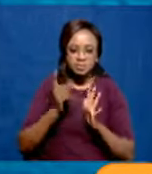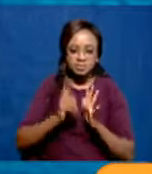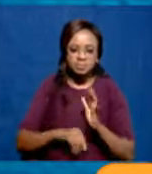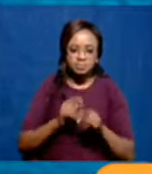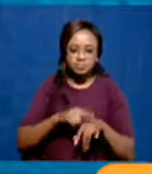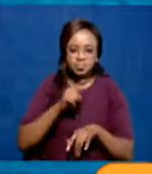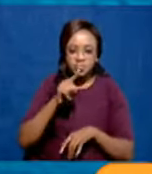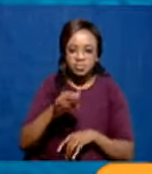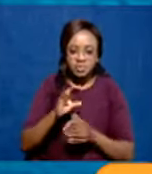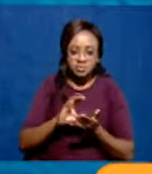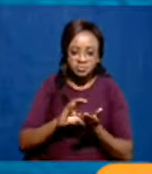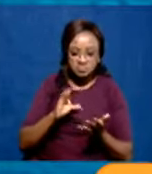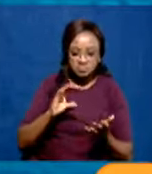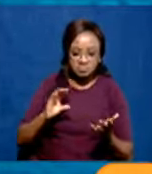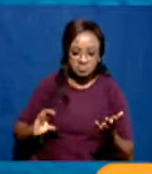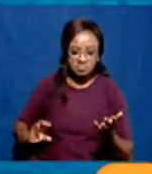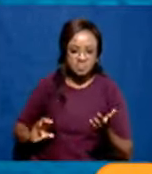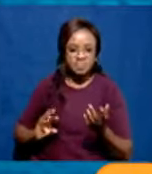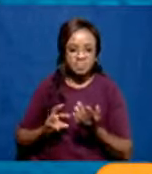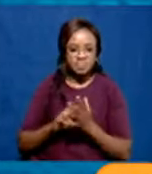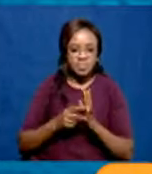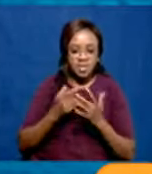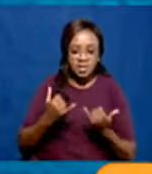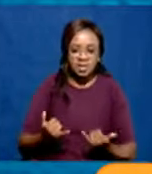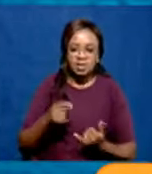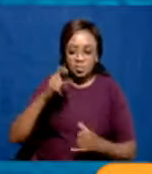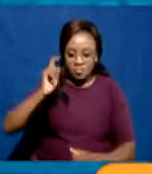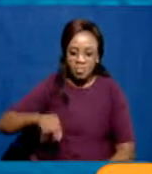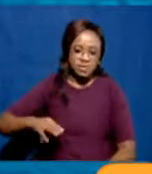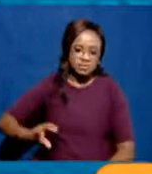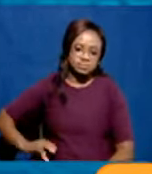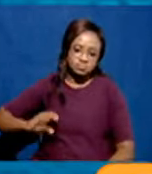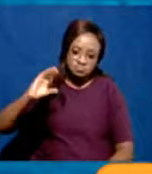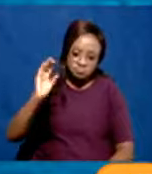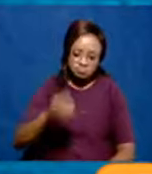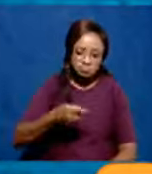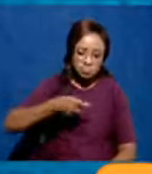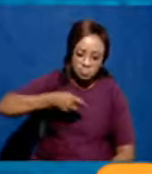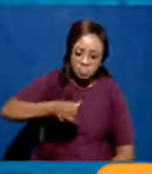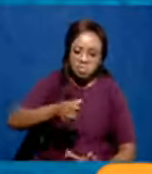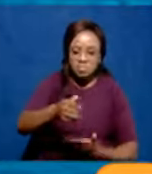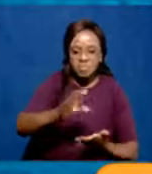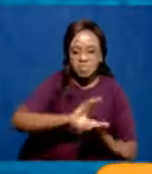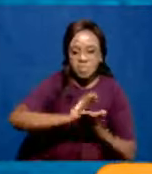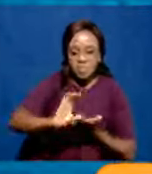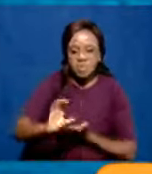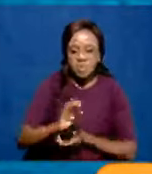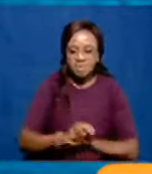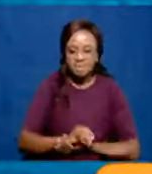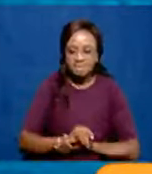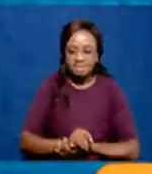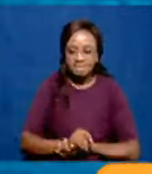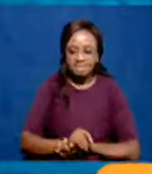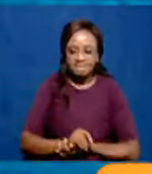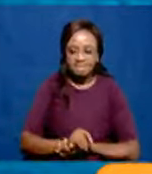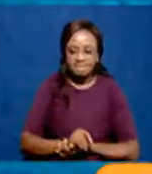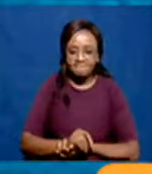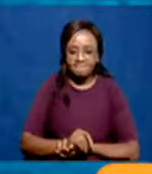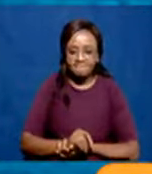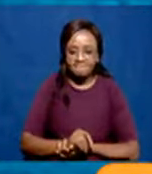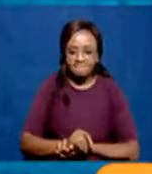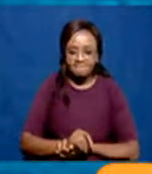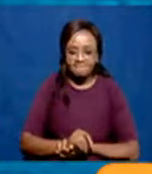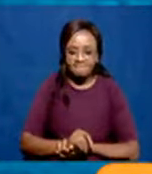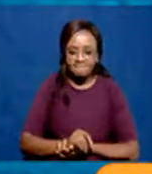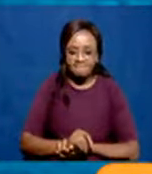been removed from this particular shift, they now have to actually contribute. They have to get out-of-pocket expenditure if they go to the hospital